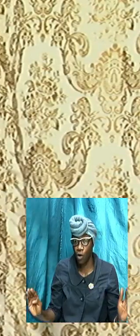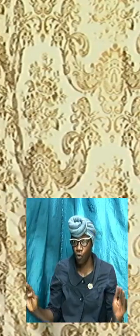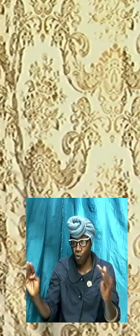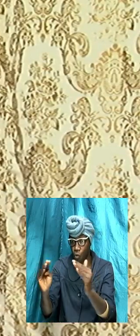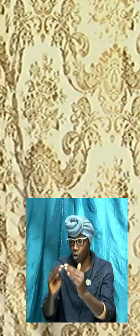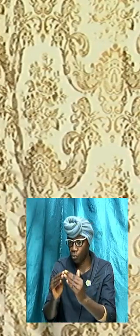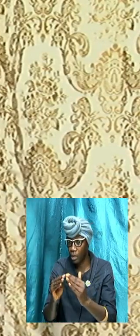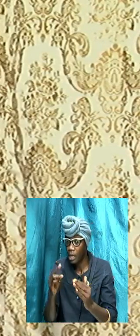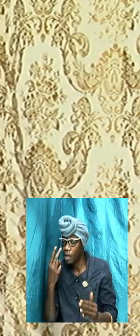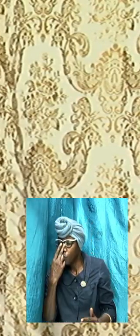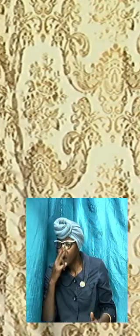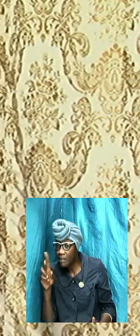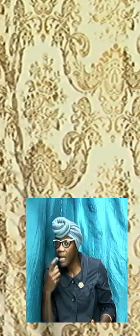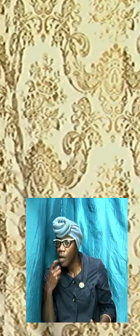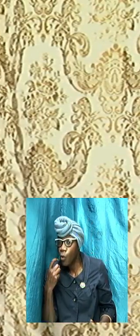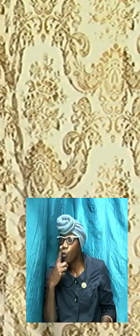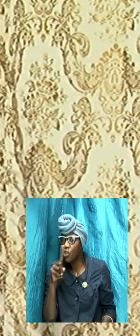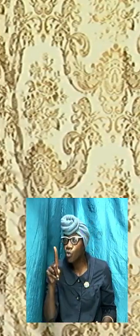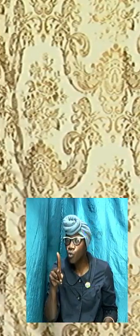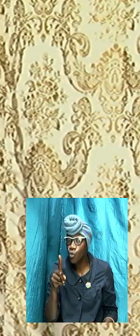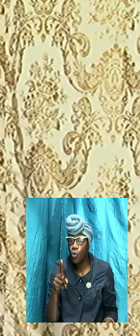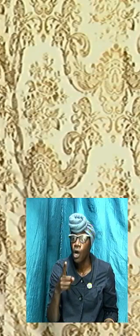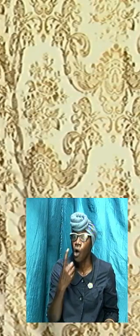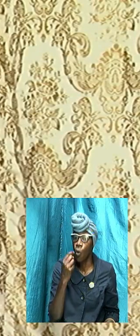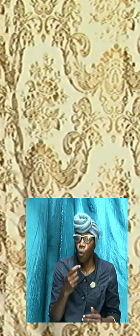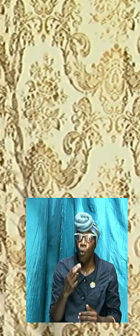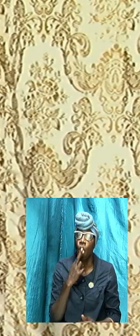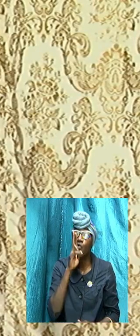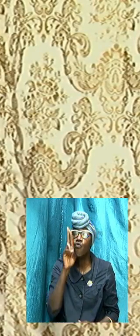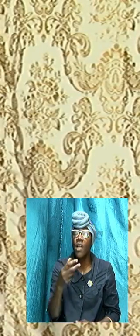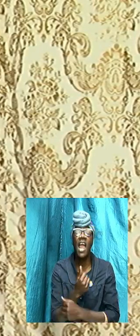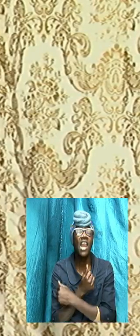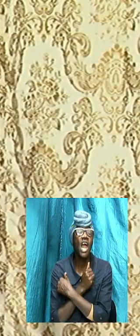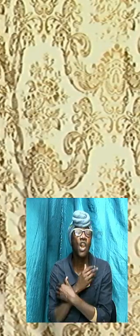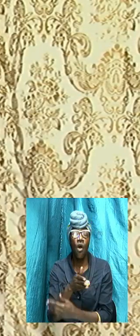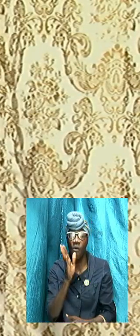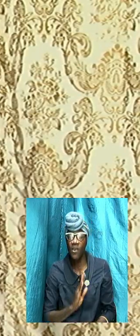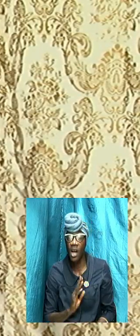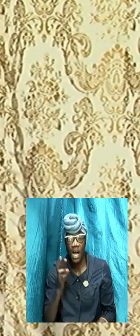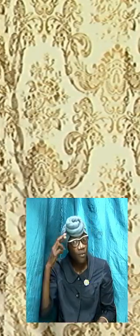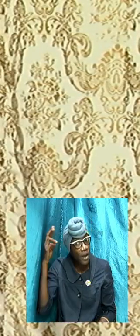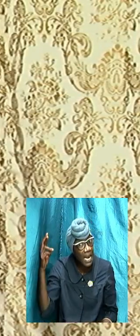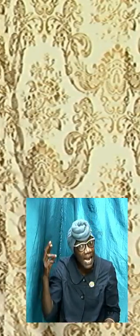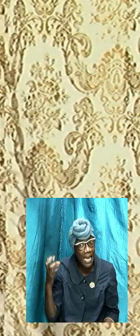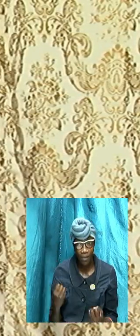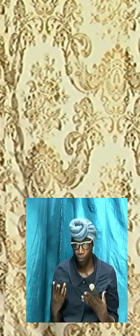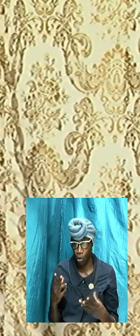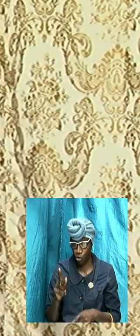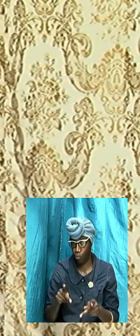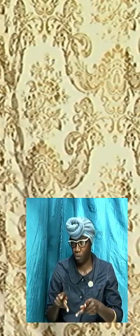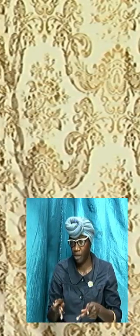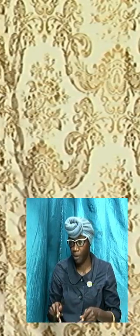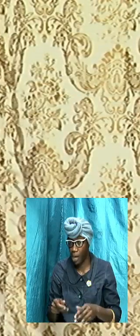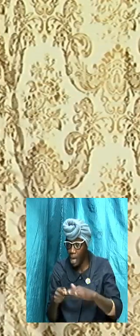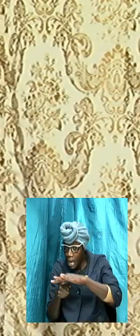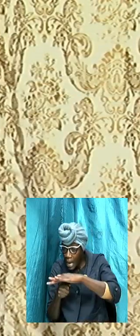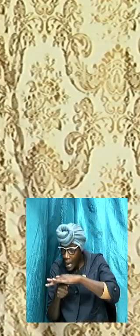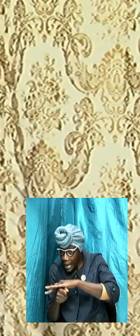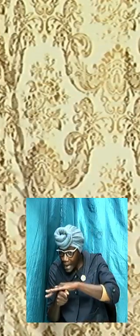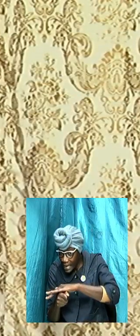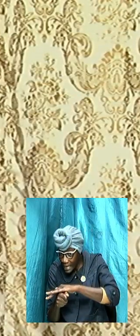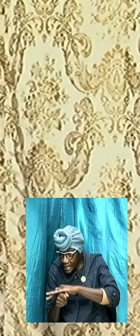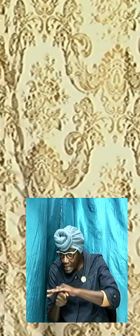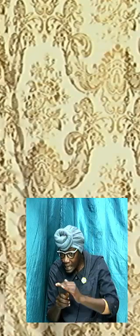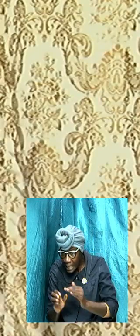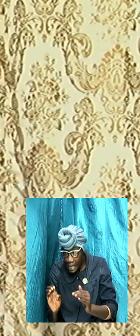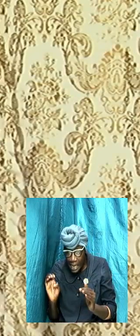We are beginning to see who really loves God. Amen. We're beginning to realize that there are a lot of people who are hiding in the crowd. Praise